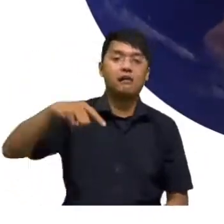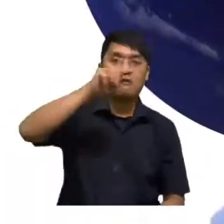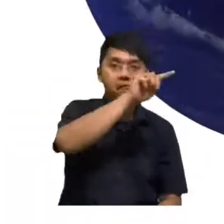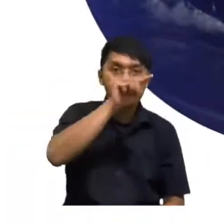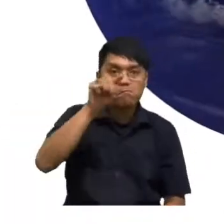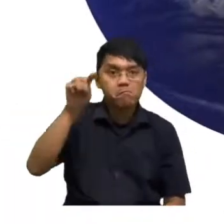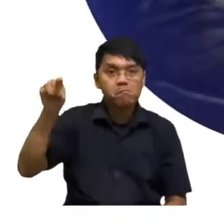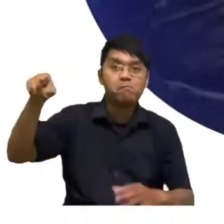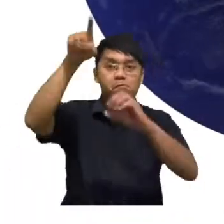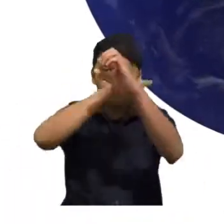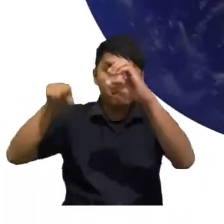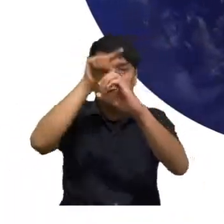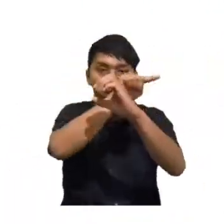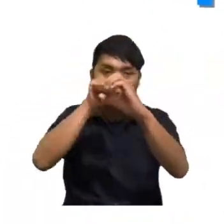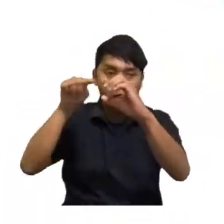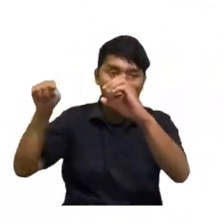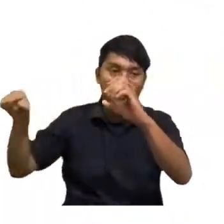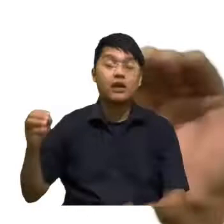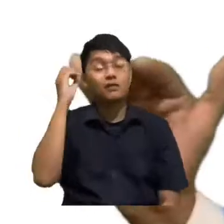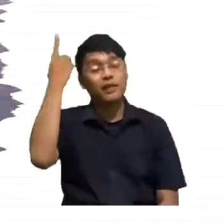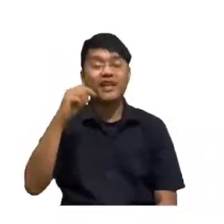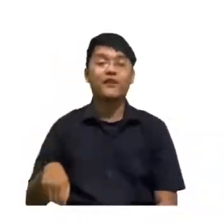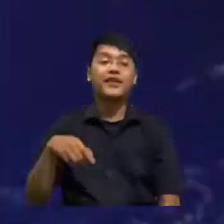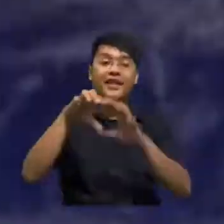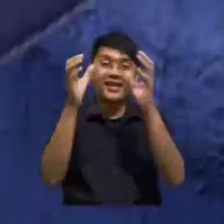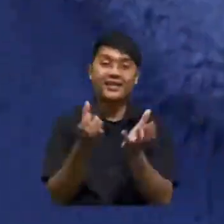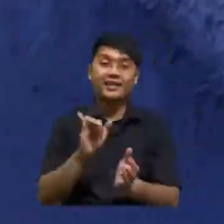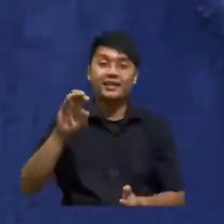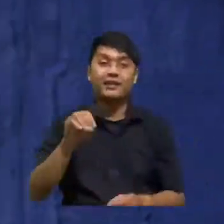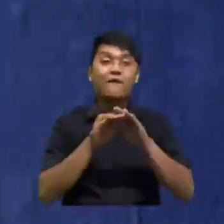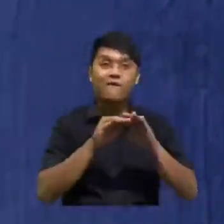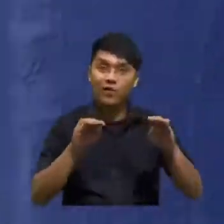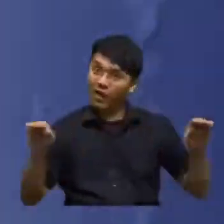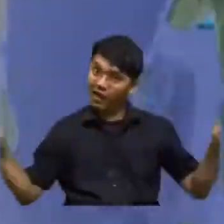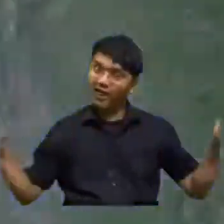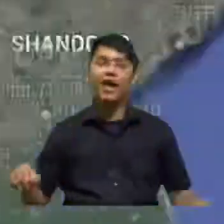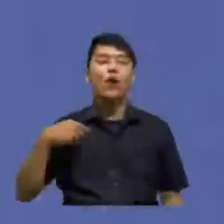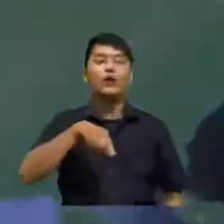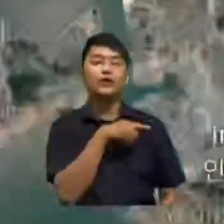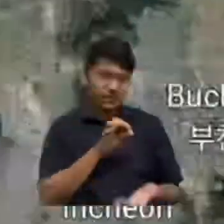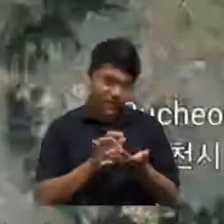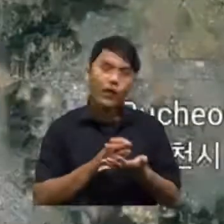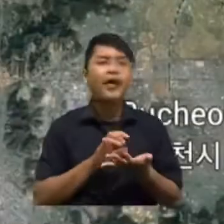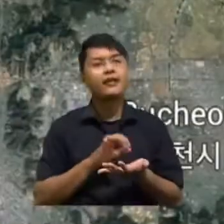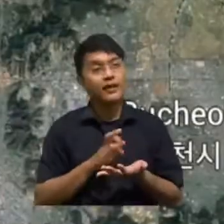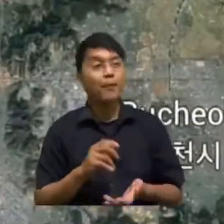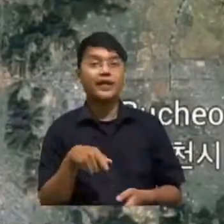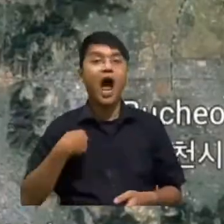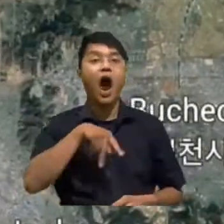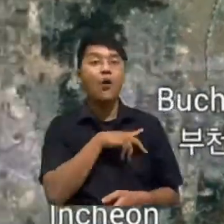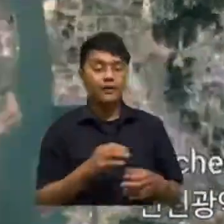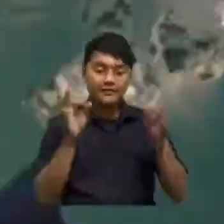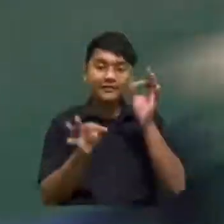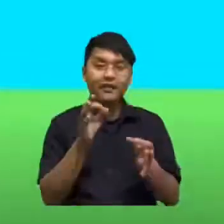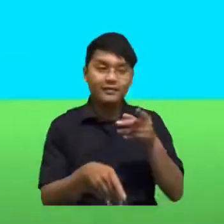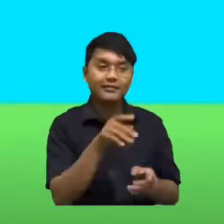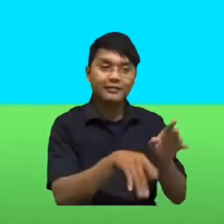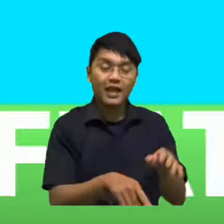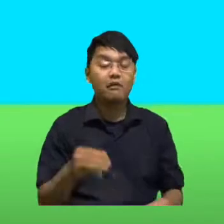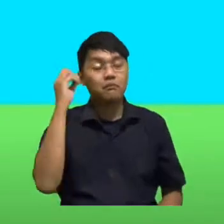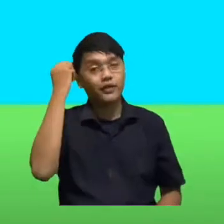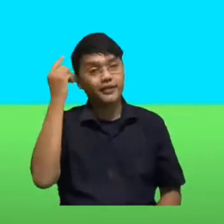equator. Imagine if the Earth is flat. We try calculating again based on our data. Consider the Earth